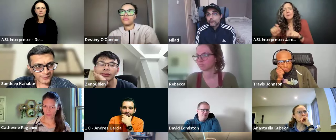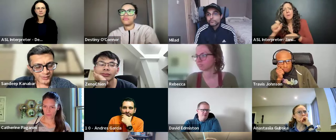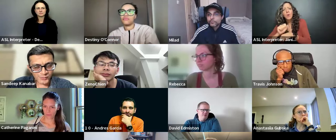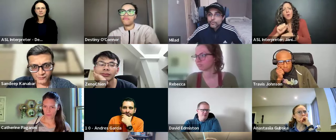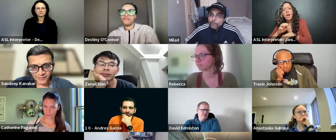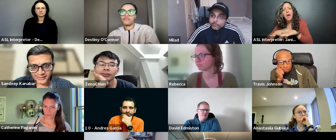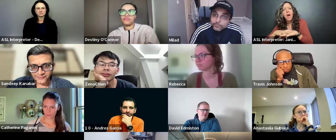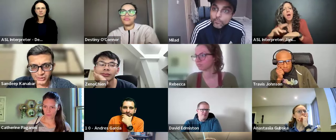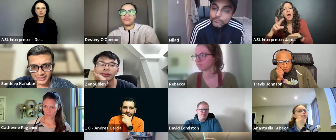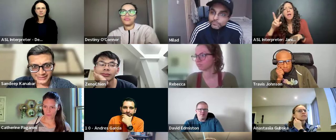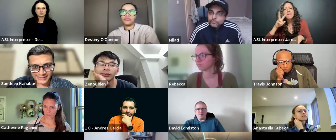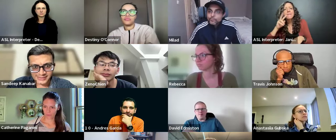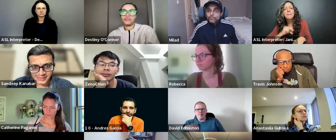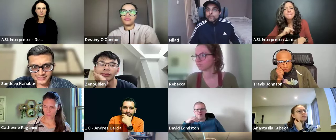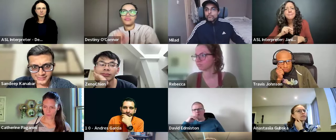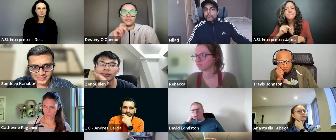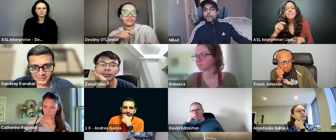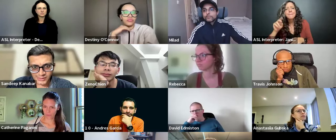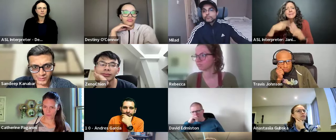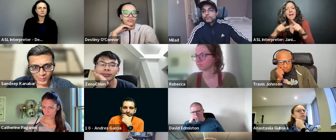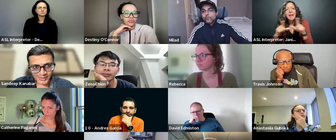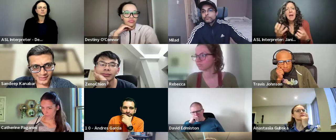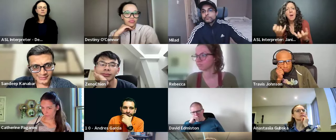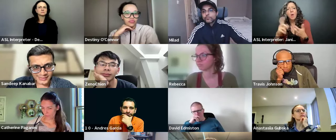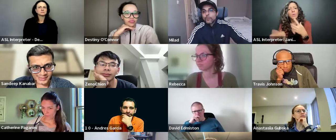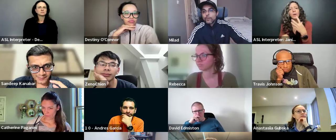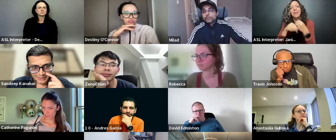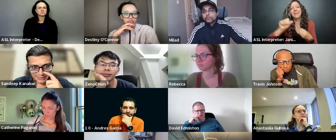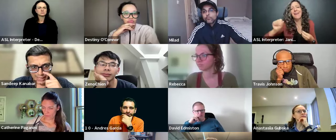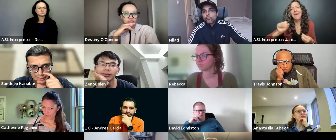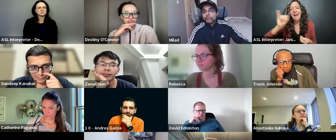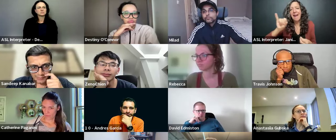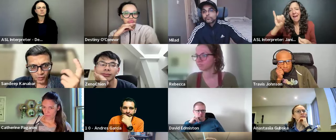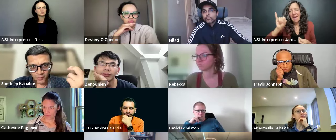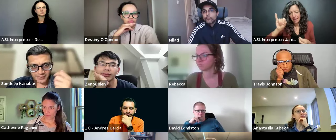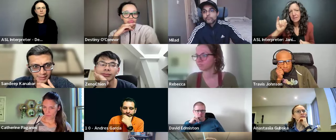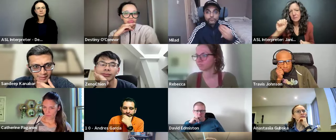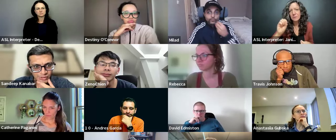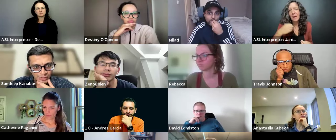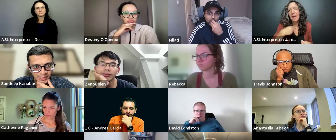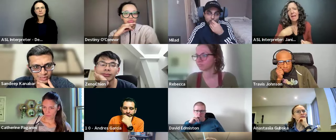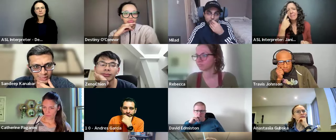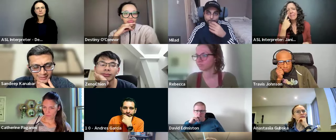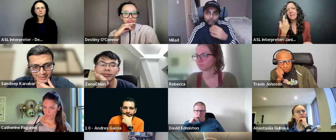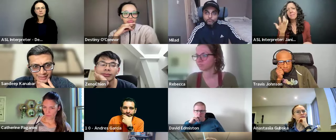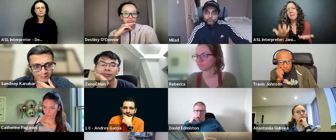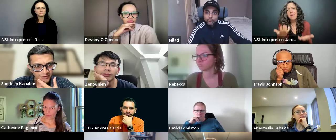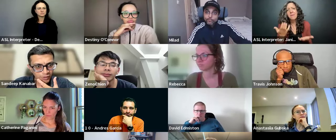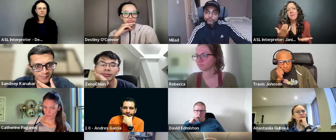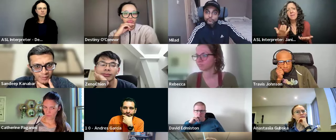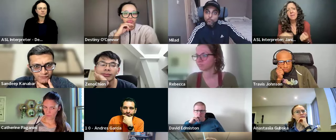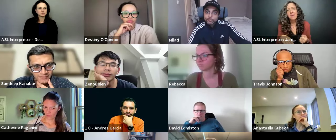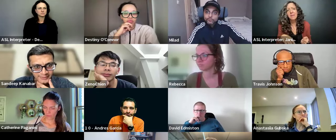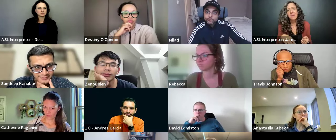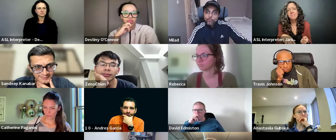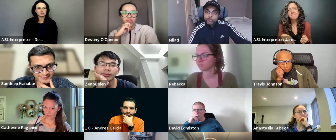he wanted to make use of artificial intelligence. So I think this is something that maybe Rob Shane can take up